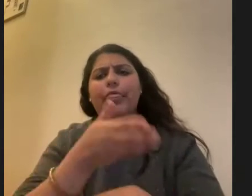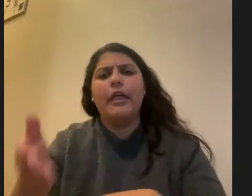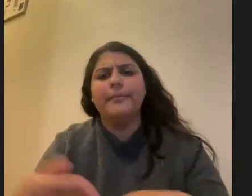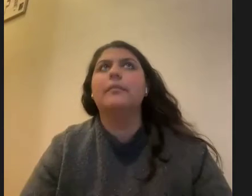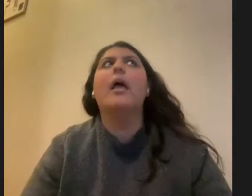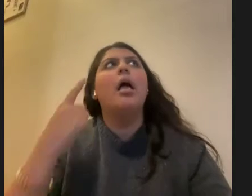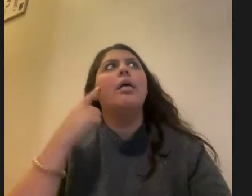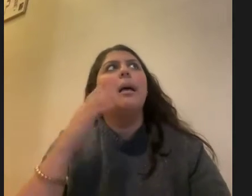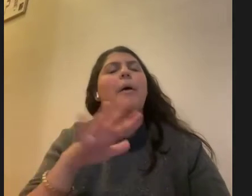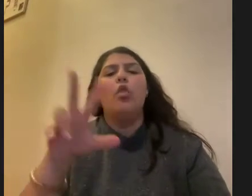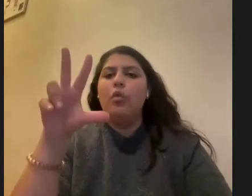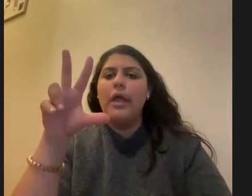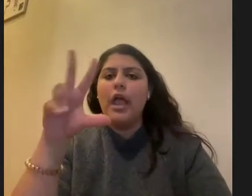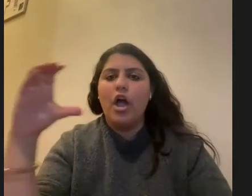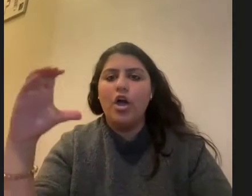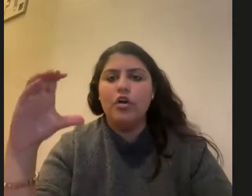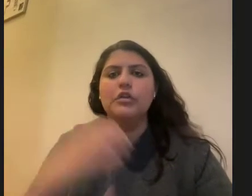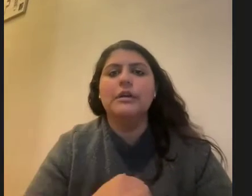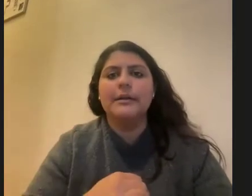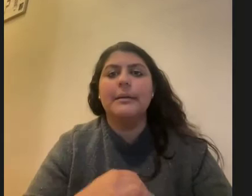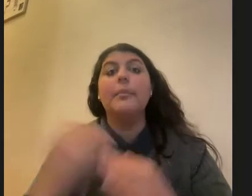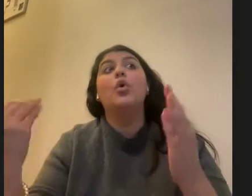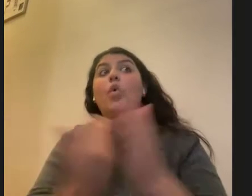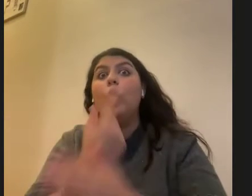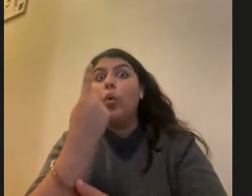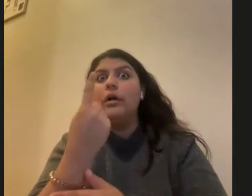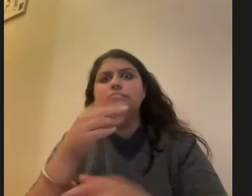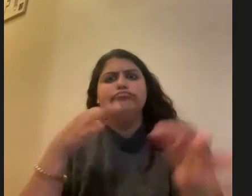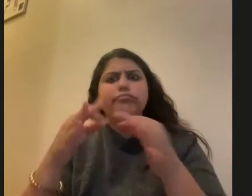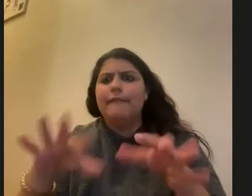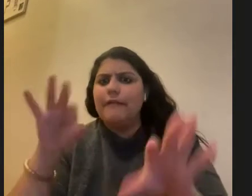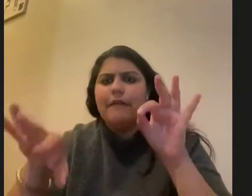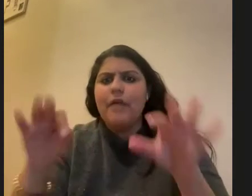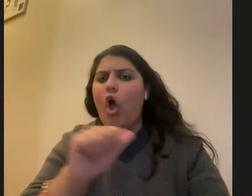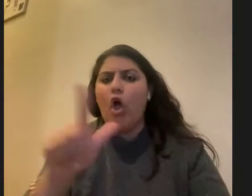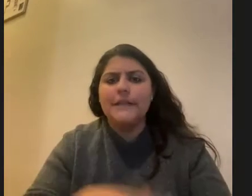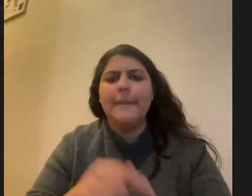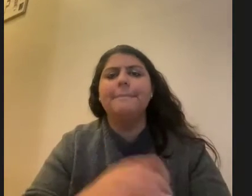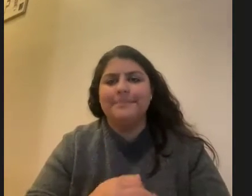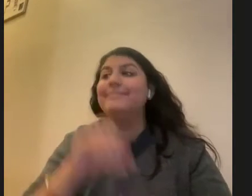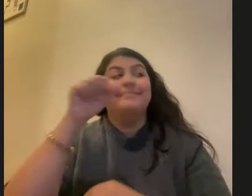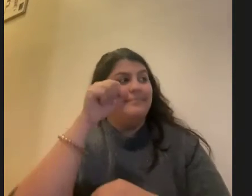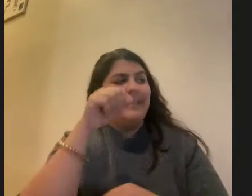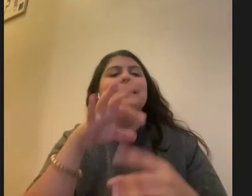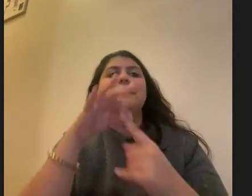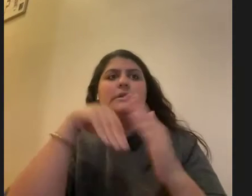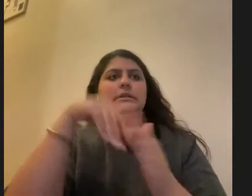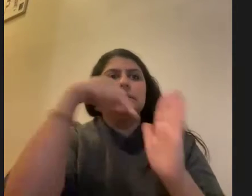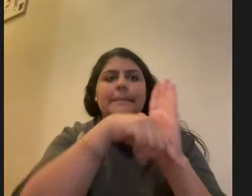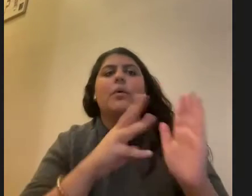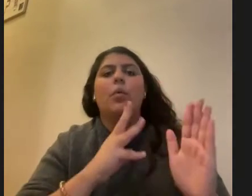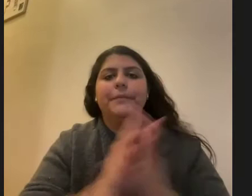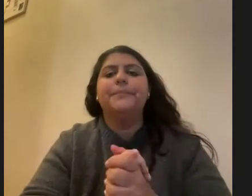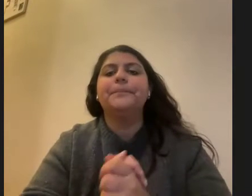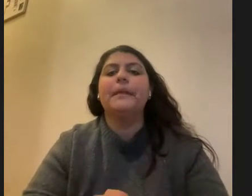about 300, but there's new ones being described all the time. Yeah, especially in the deep sea. A couple different groups want to